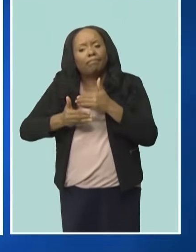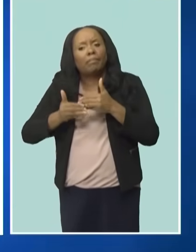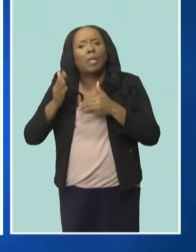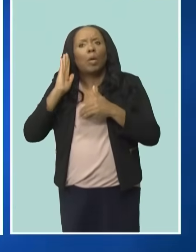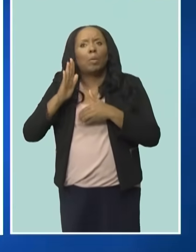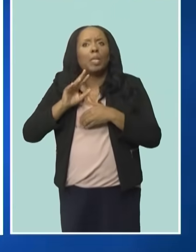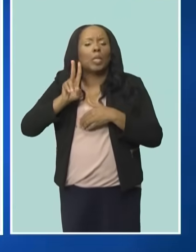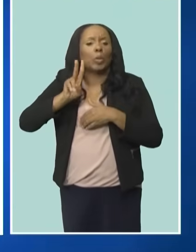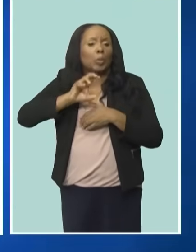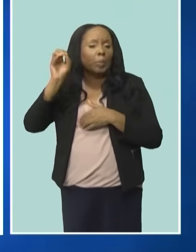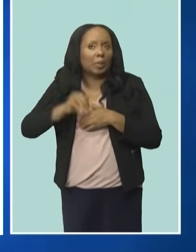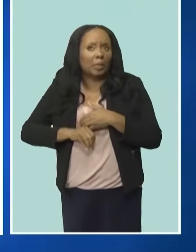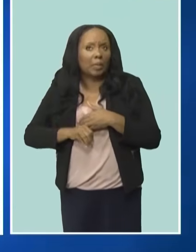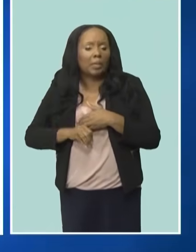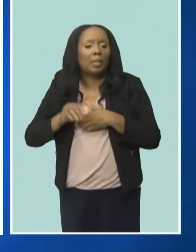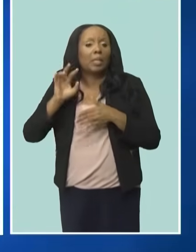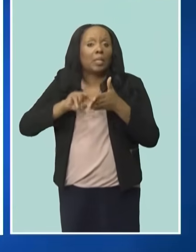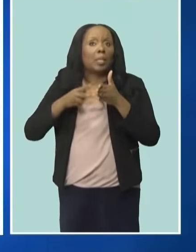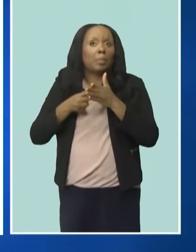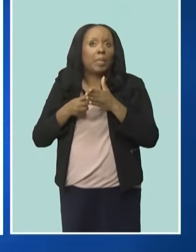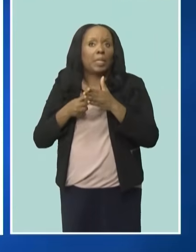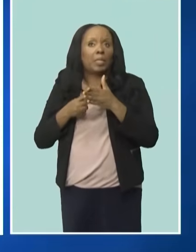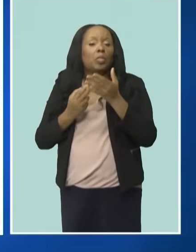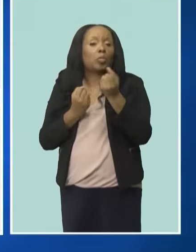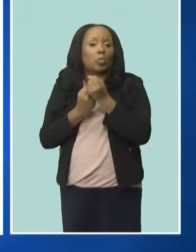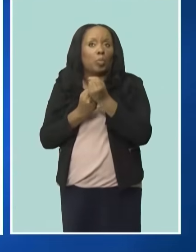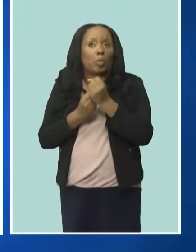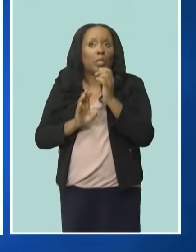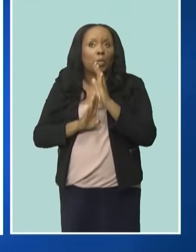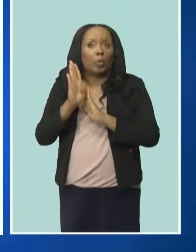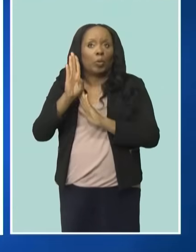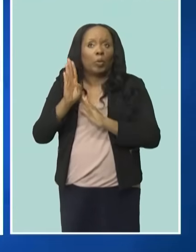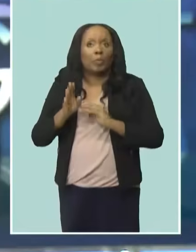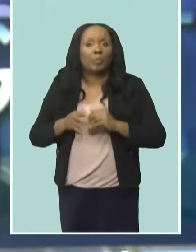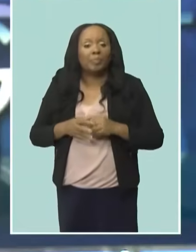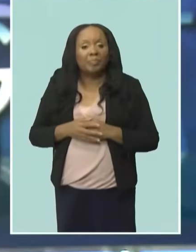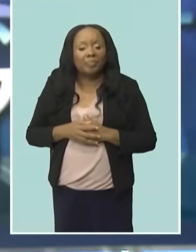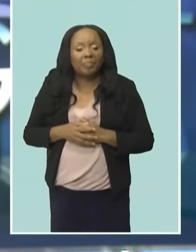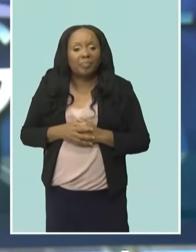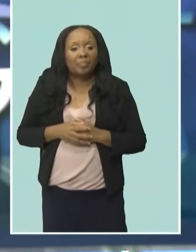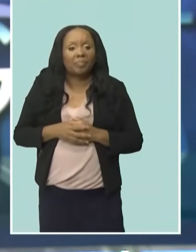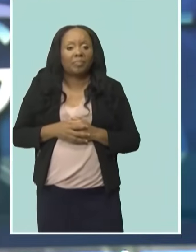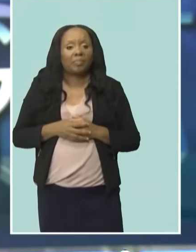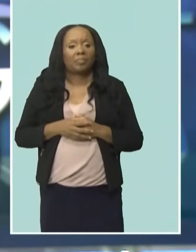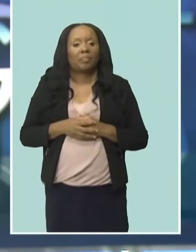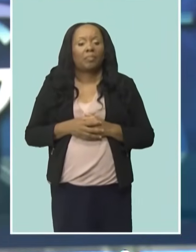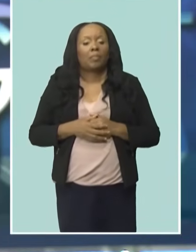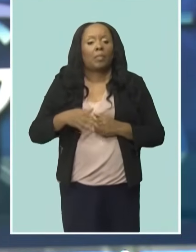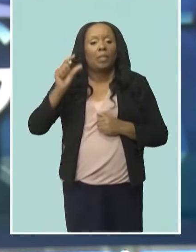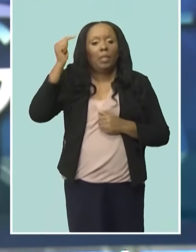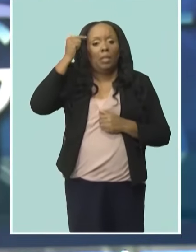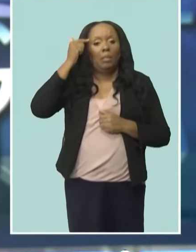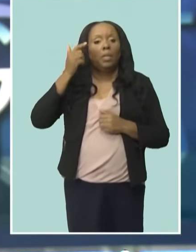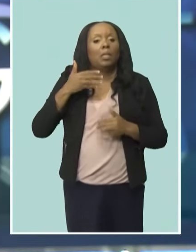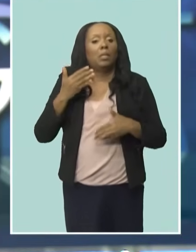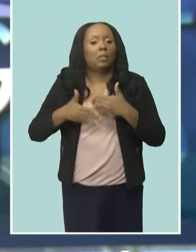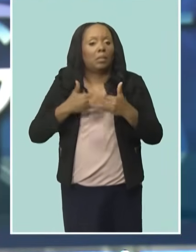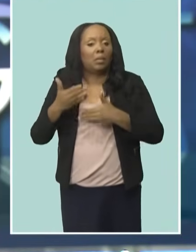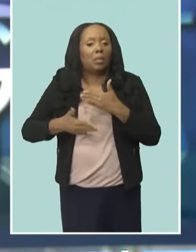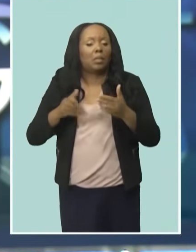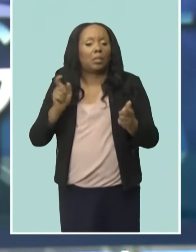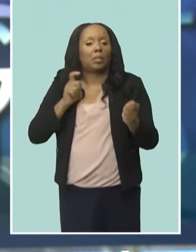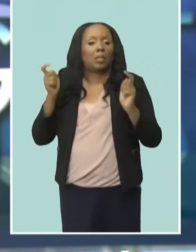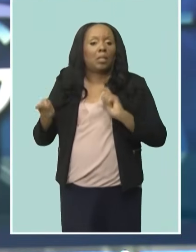2%, supporting growth. Trevor Thorpe, CBC News. And government is moving ahead with plans to